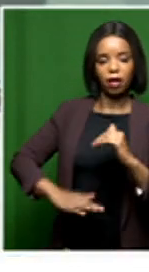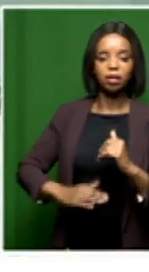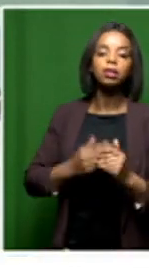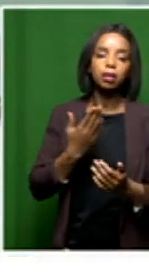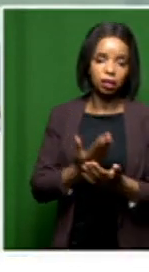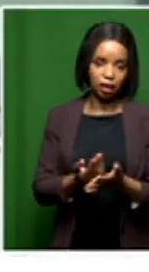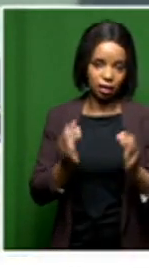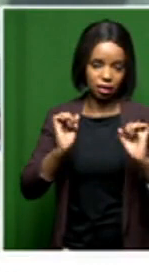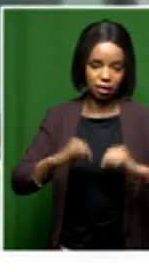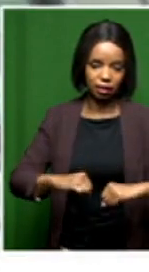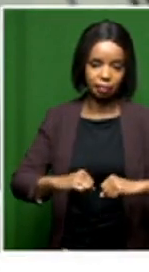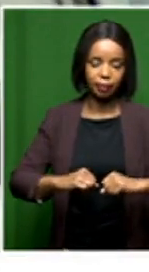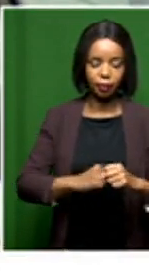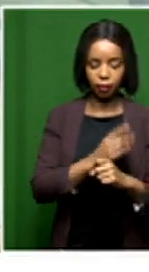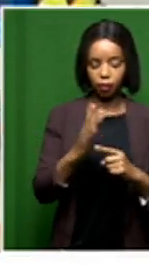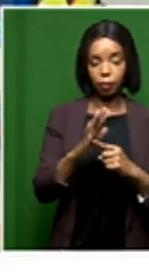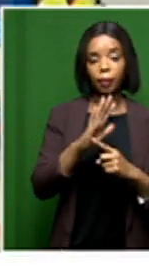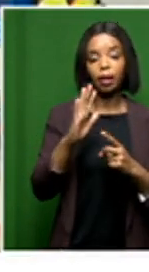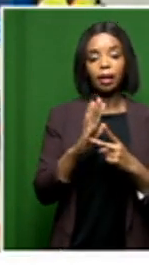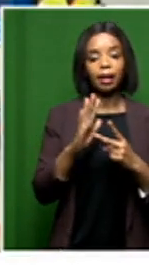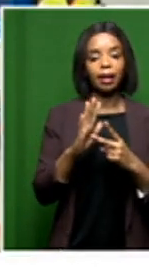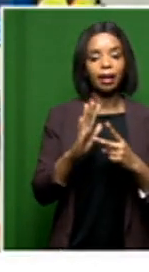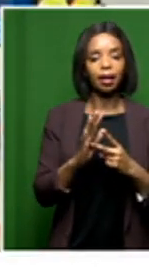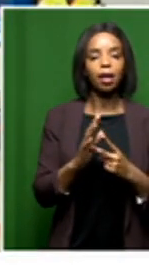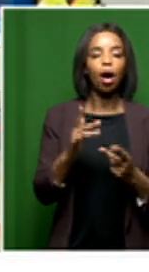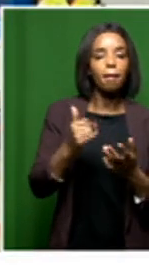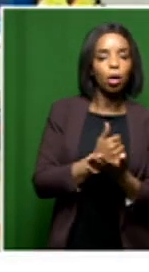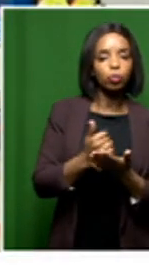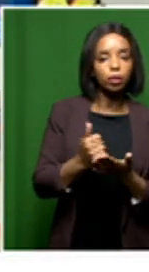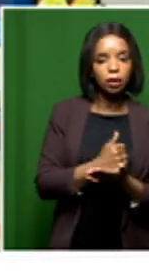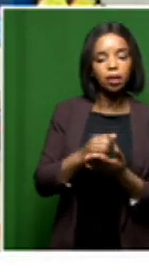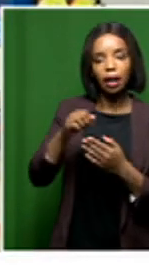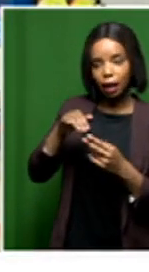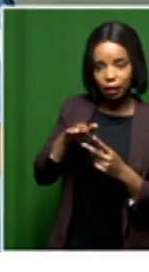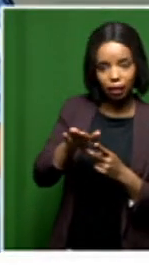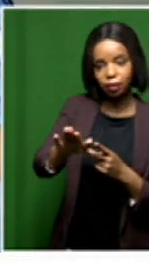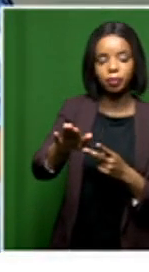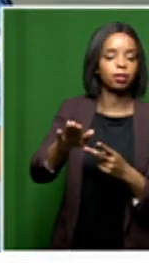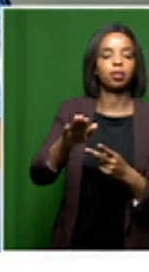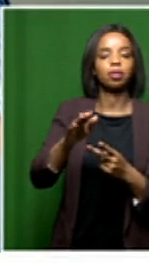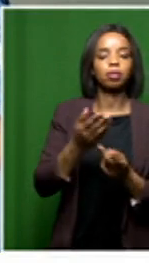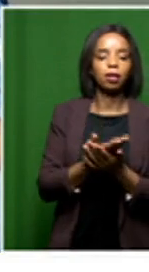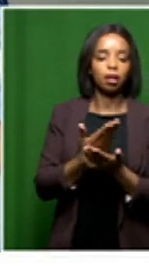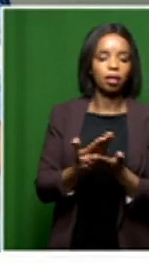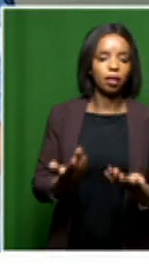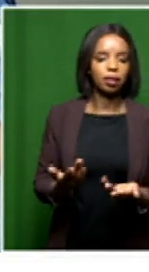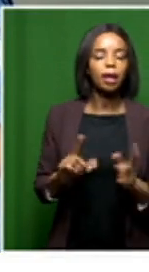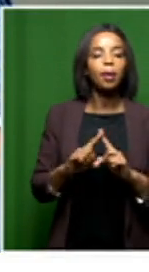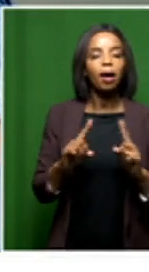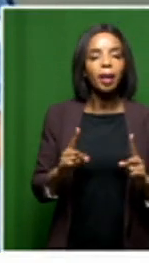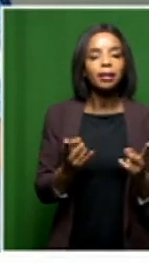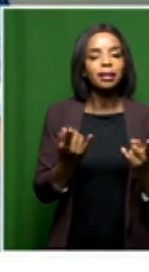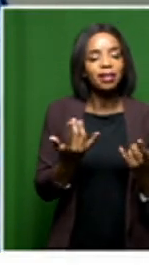time, if it also does get posted to you. But what we are also driving now, Leanne, as you have pointed out in